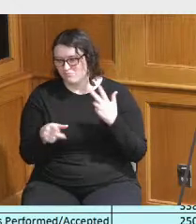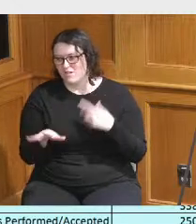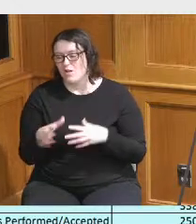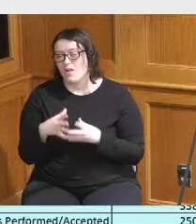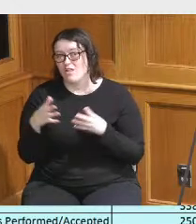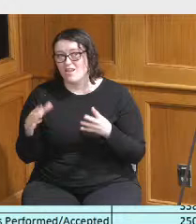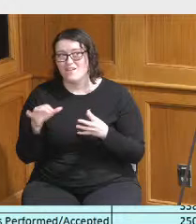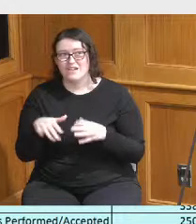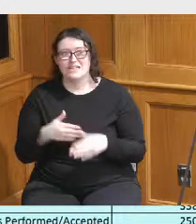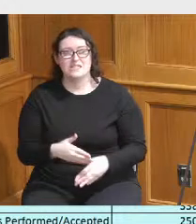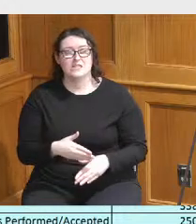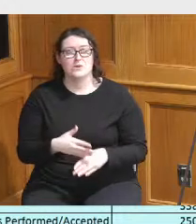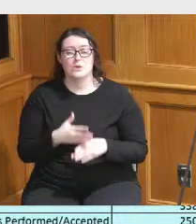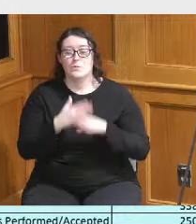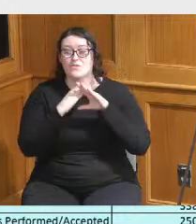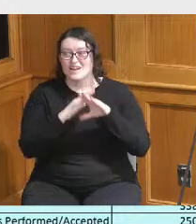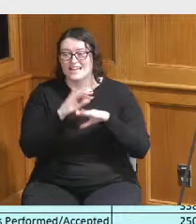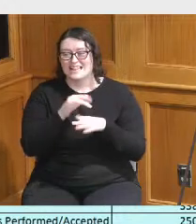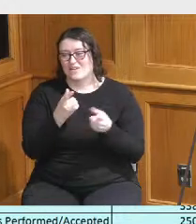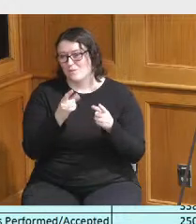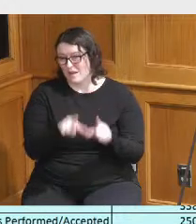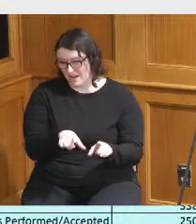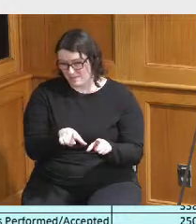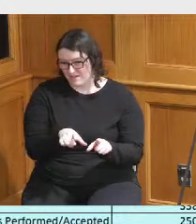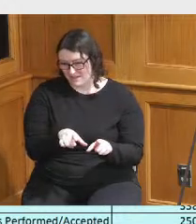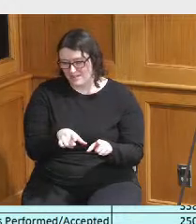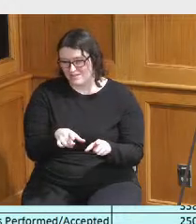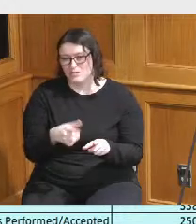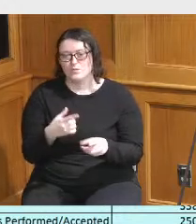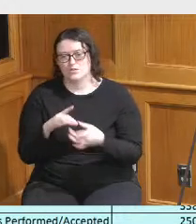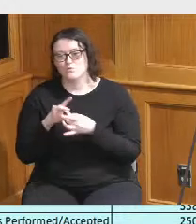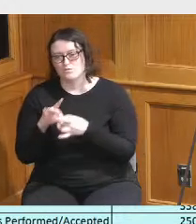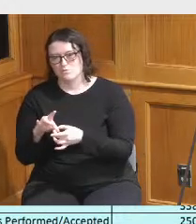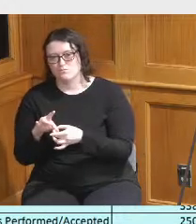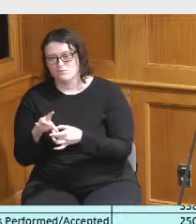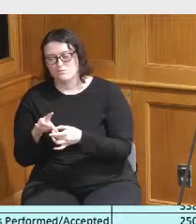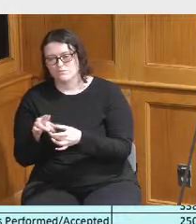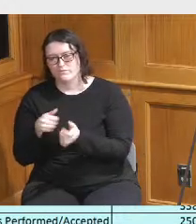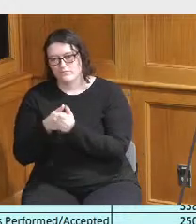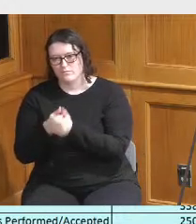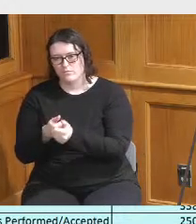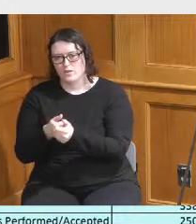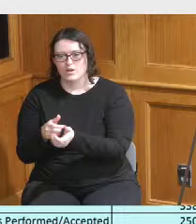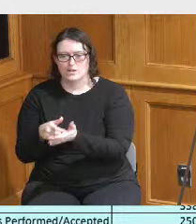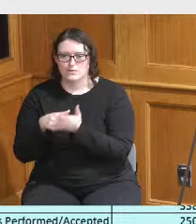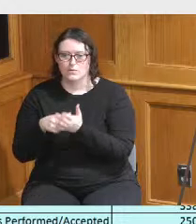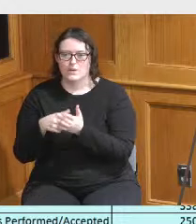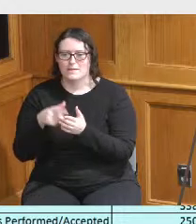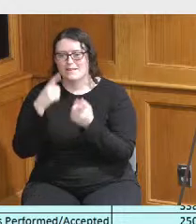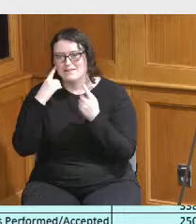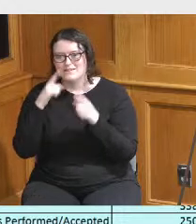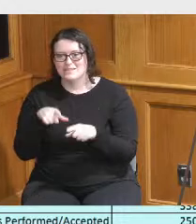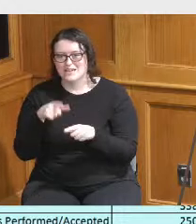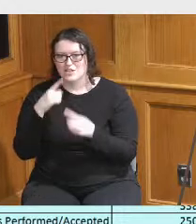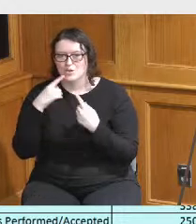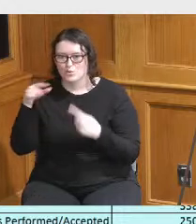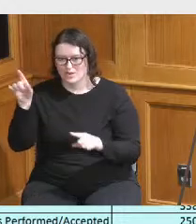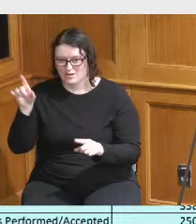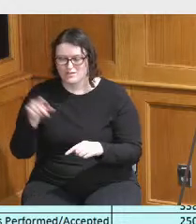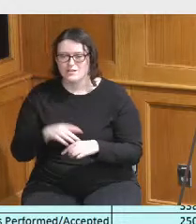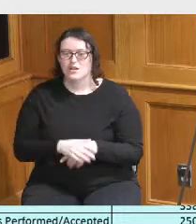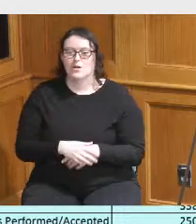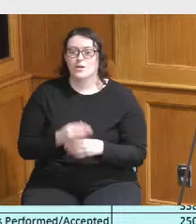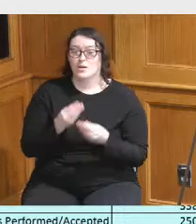backup prevention program, which is also required by the consent decree. And that is where properties that are